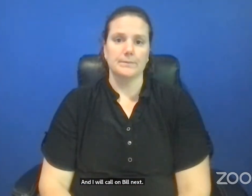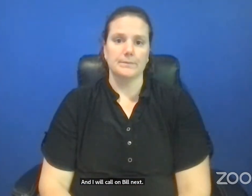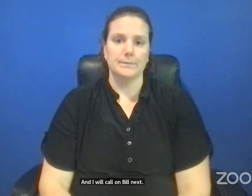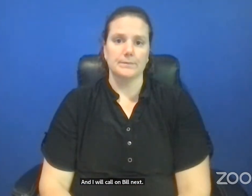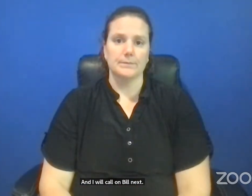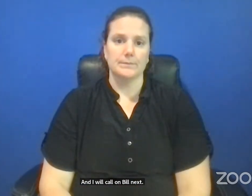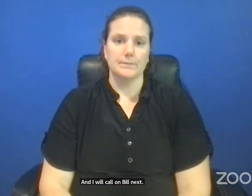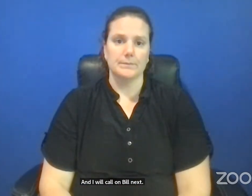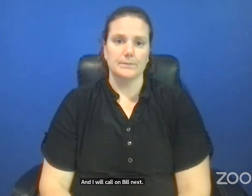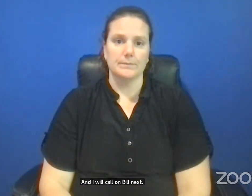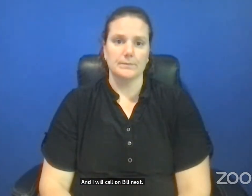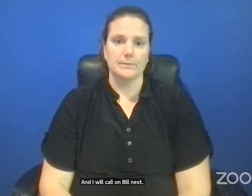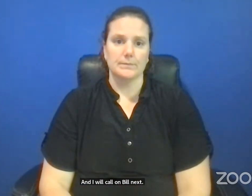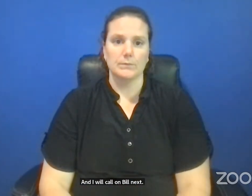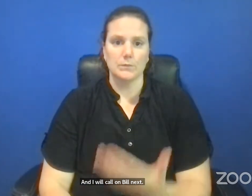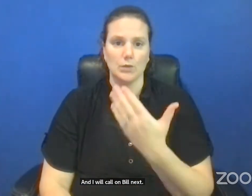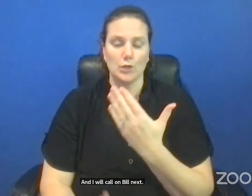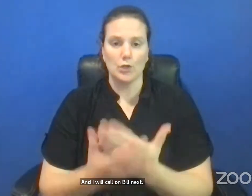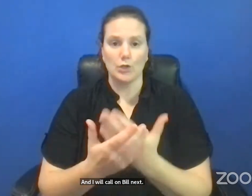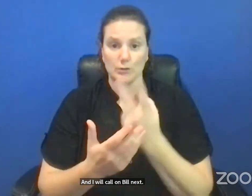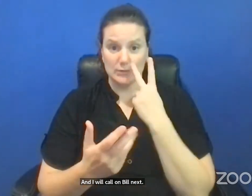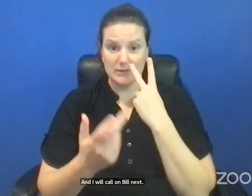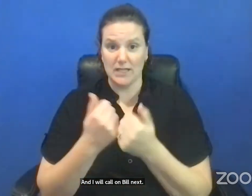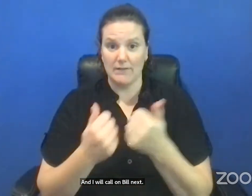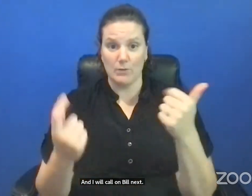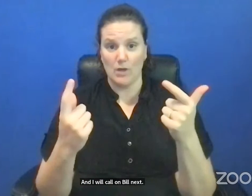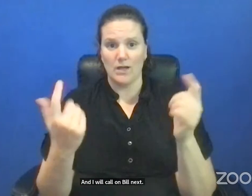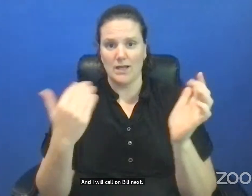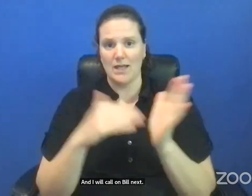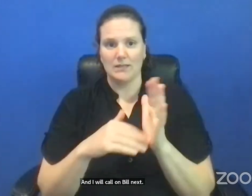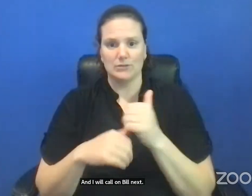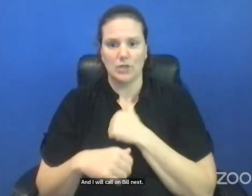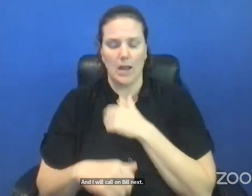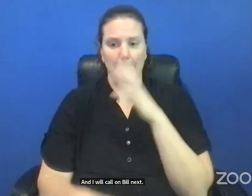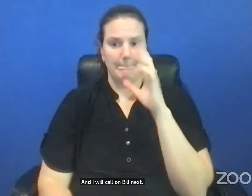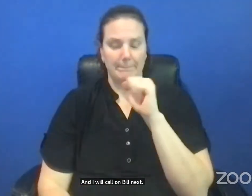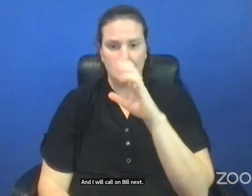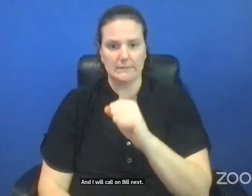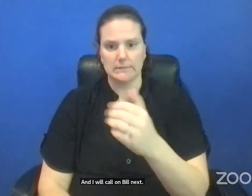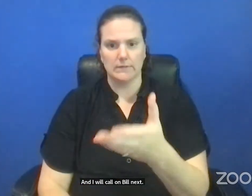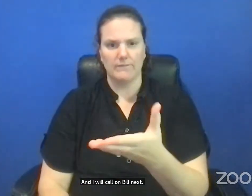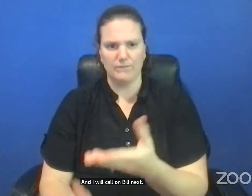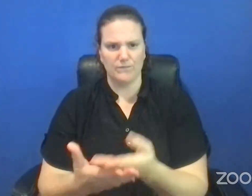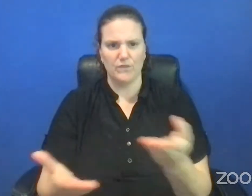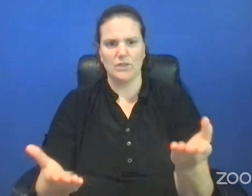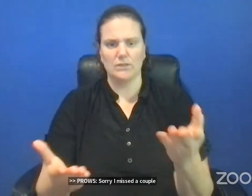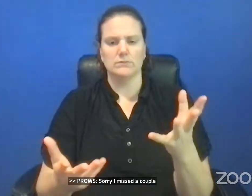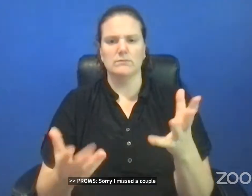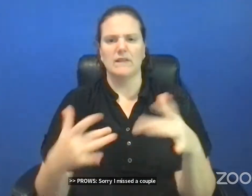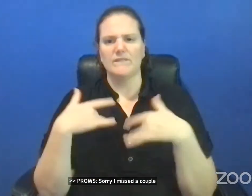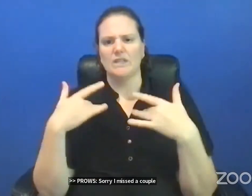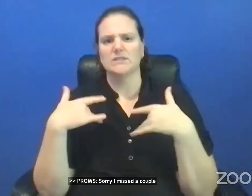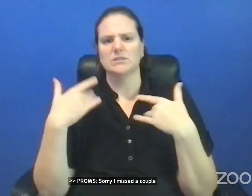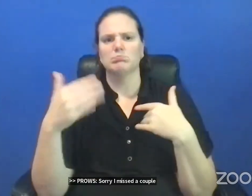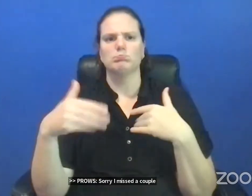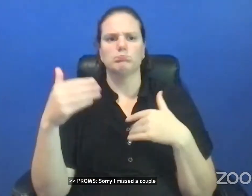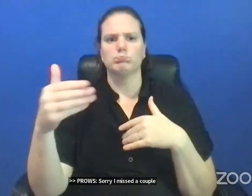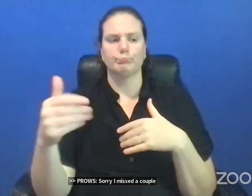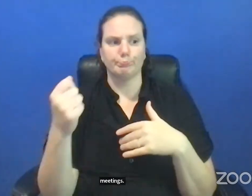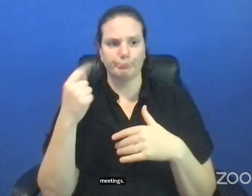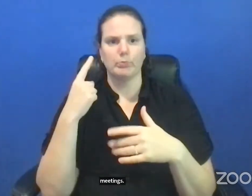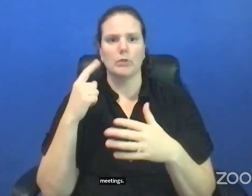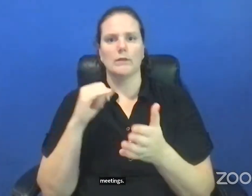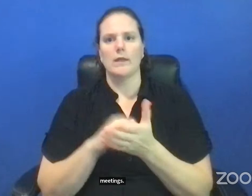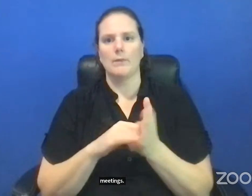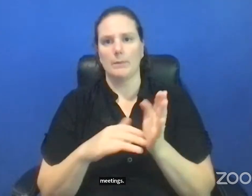Hi, good to see everybody again. Sorry I missed a couple of meetings there. We had a couple of events going on here. And I understand we're